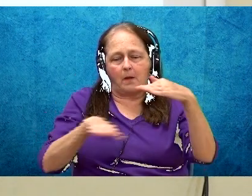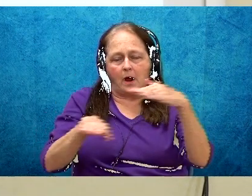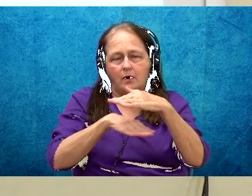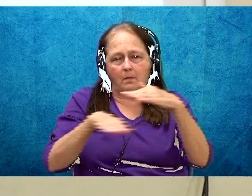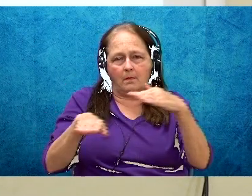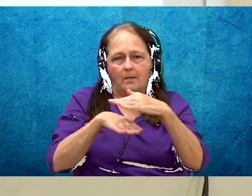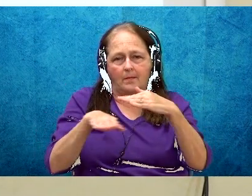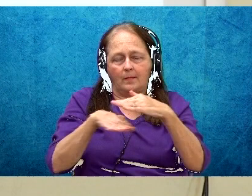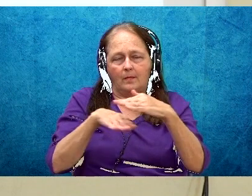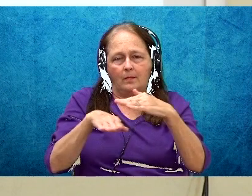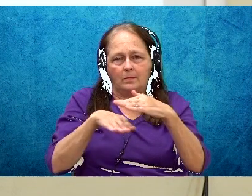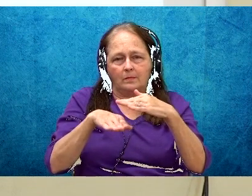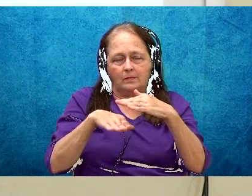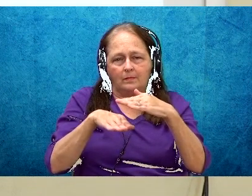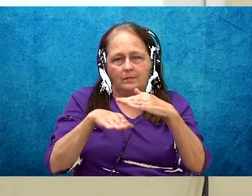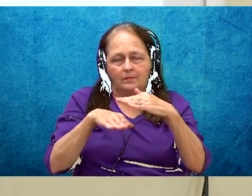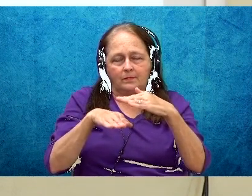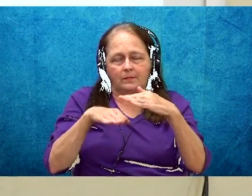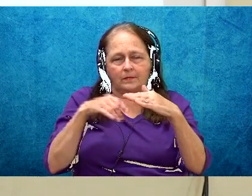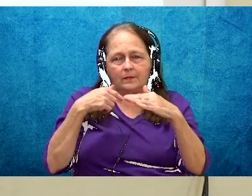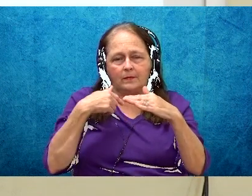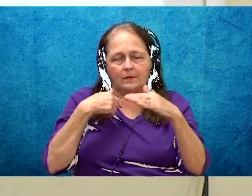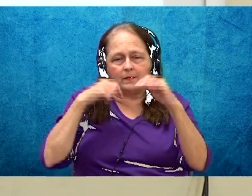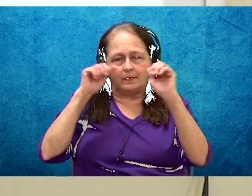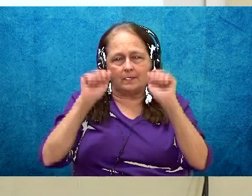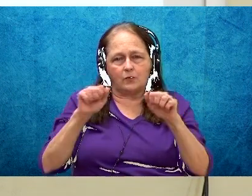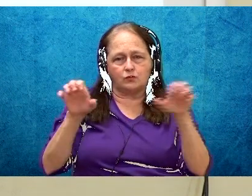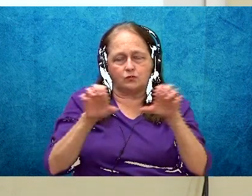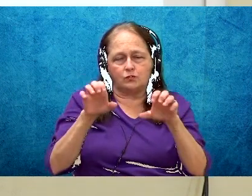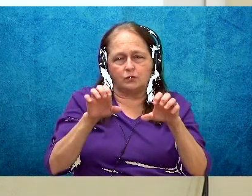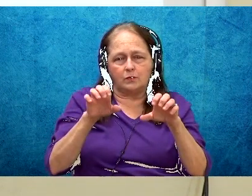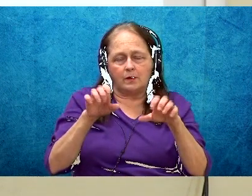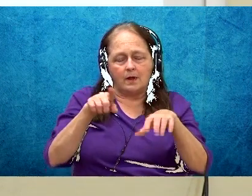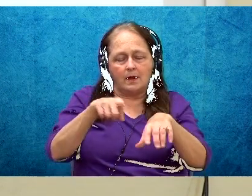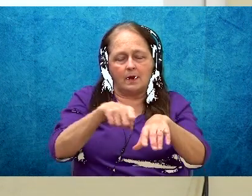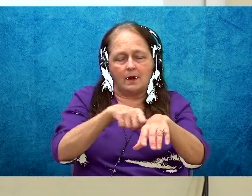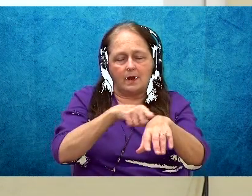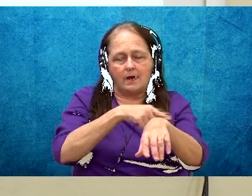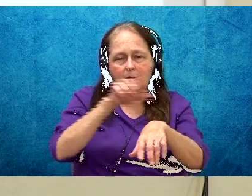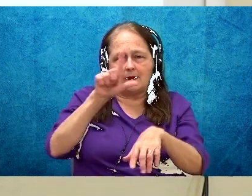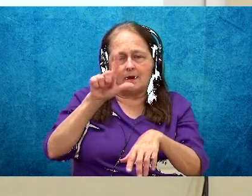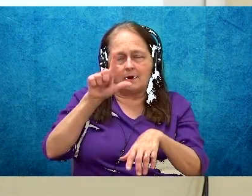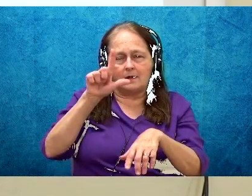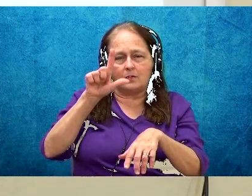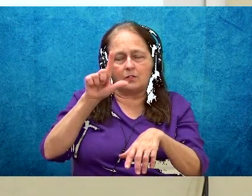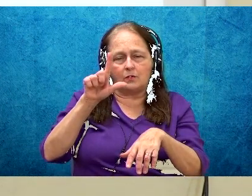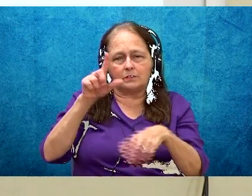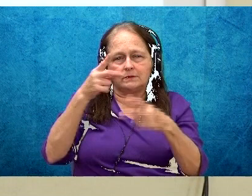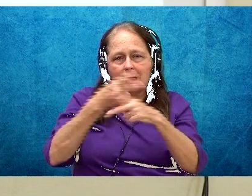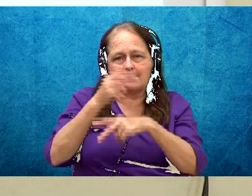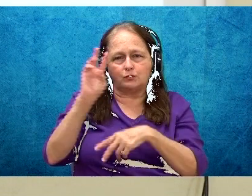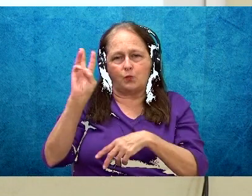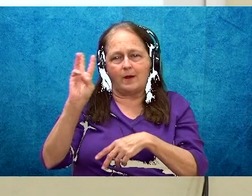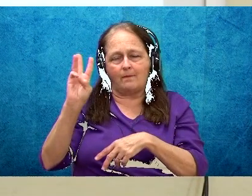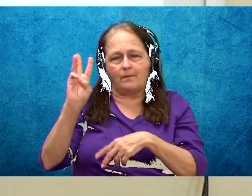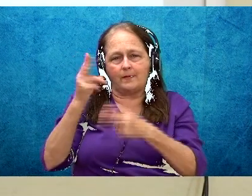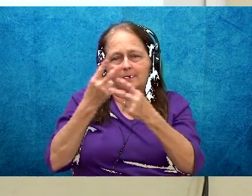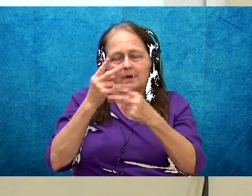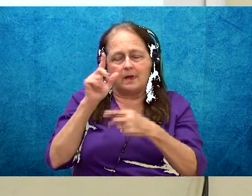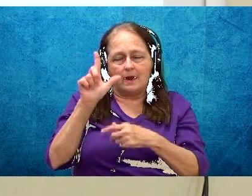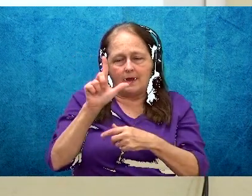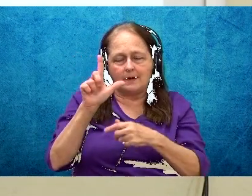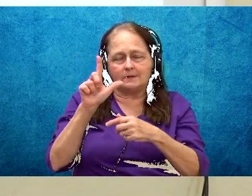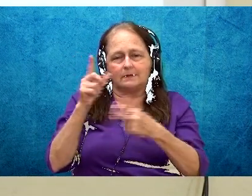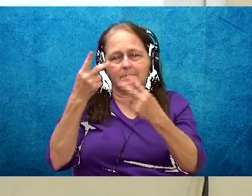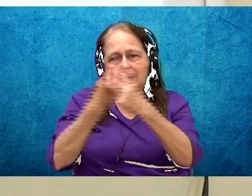piece, then I can do length times width, because that